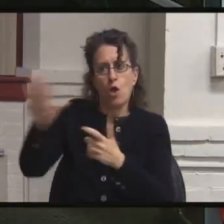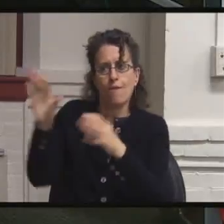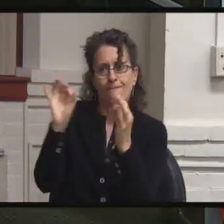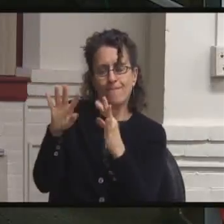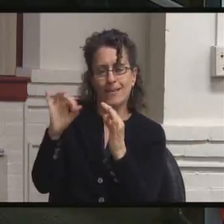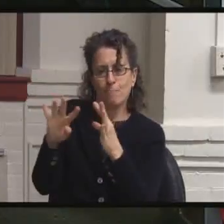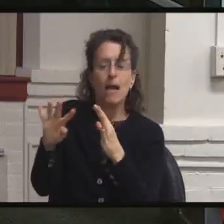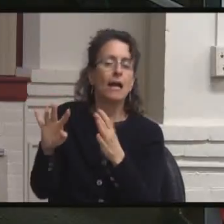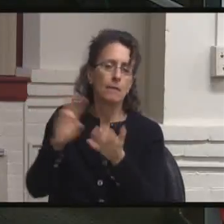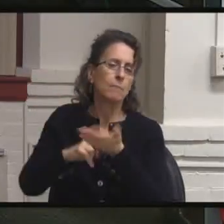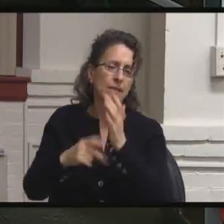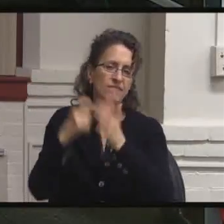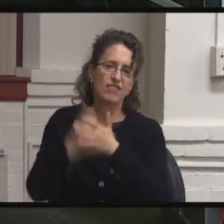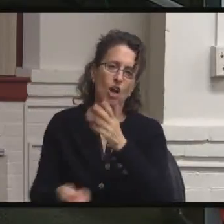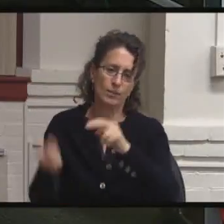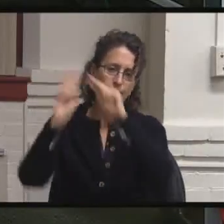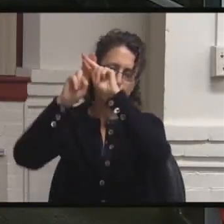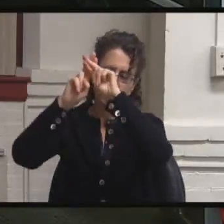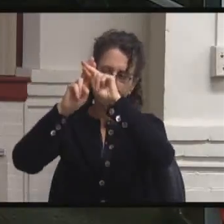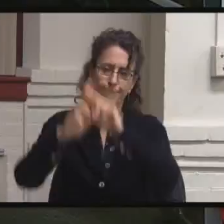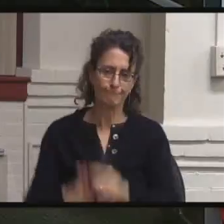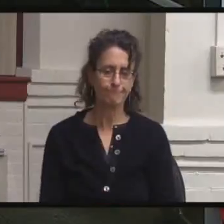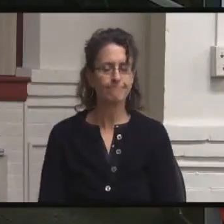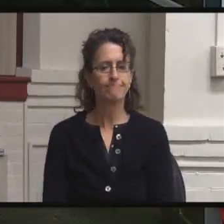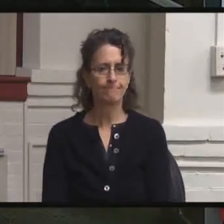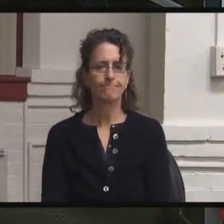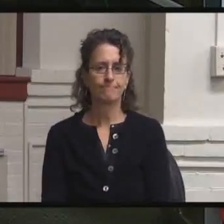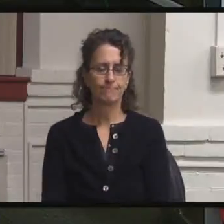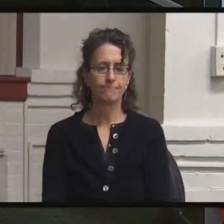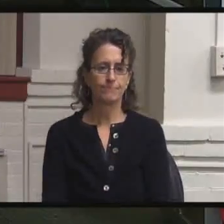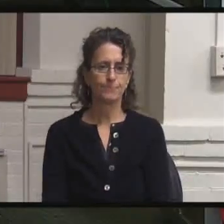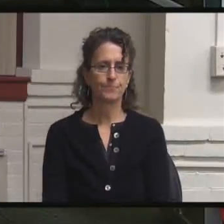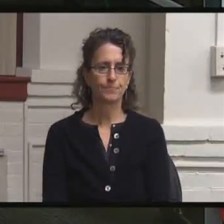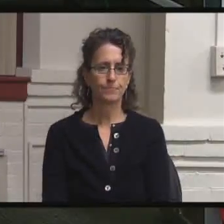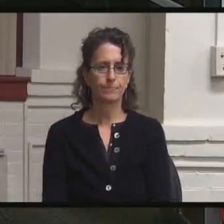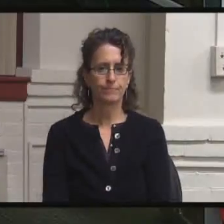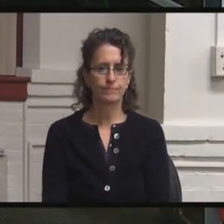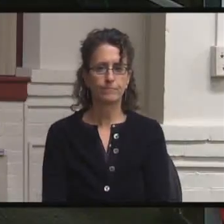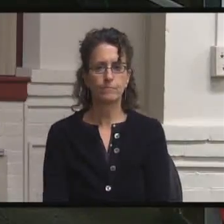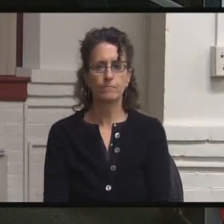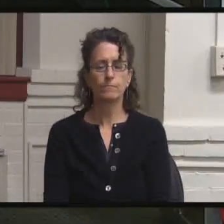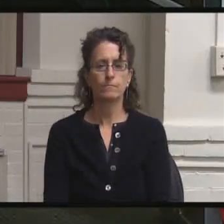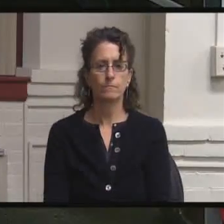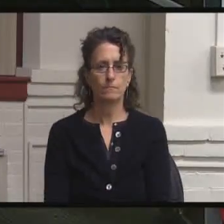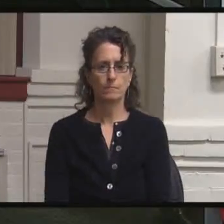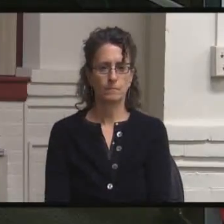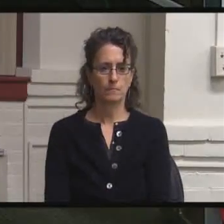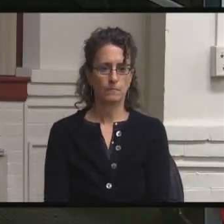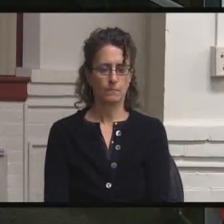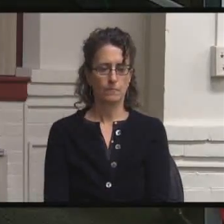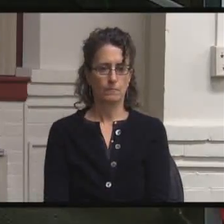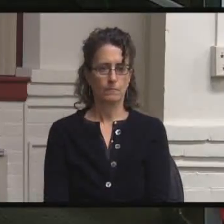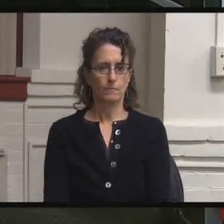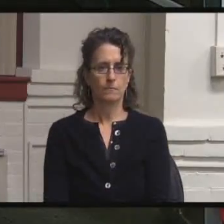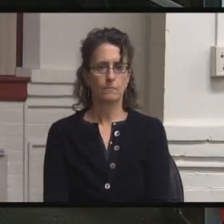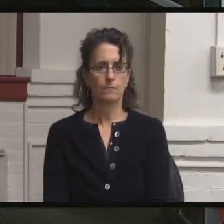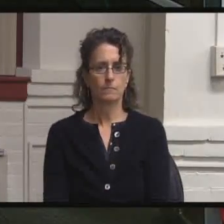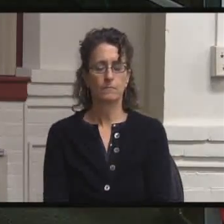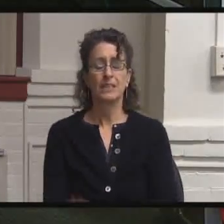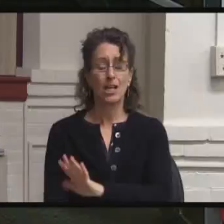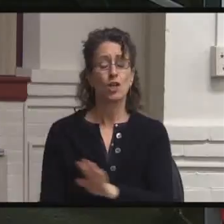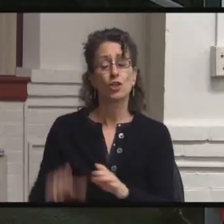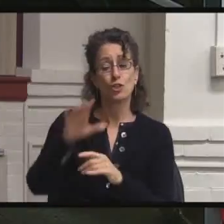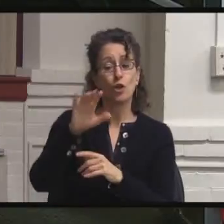either instance, in the proposal that Margaret prepared, it demonstrates the